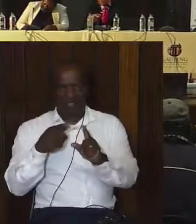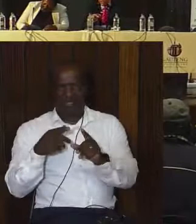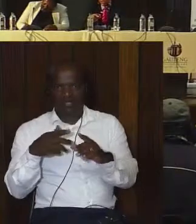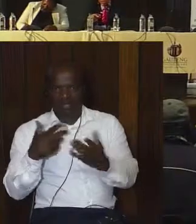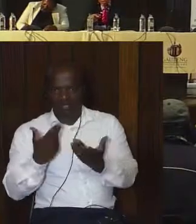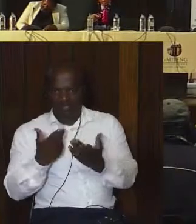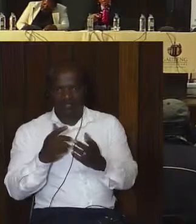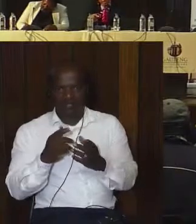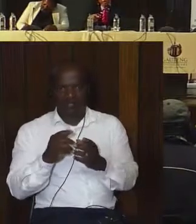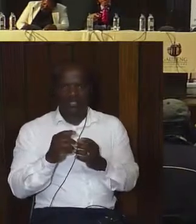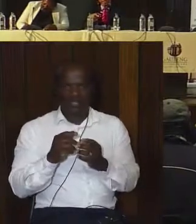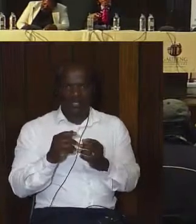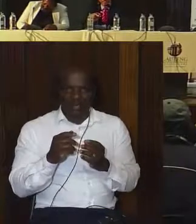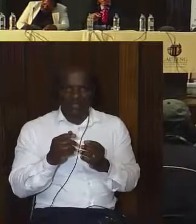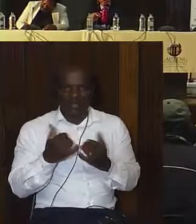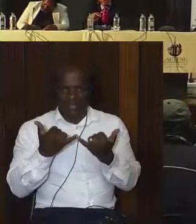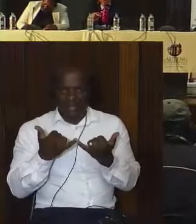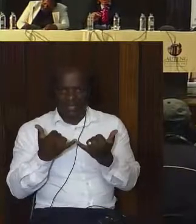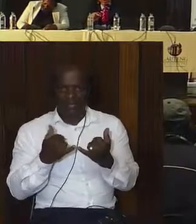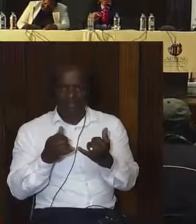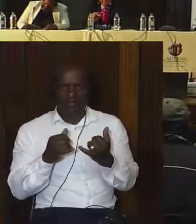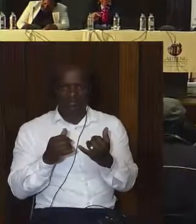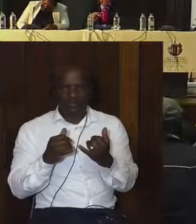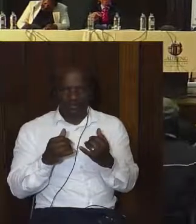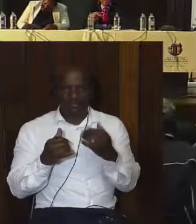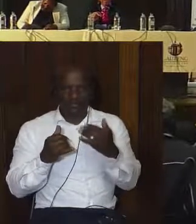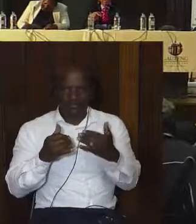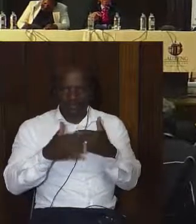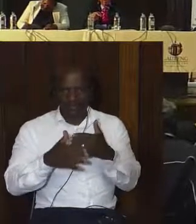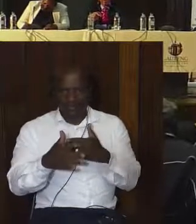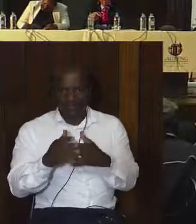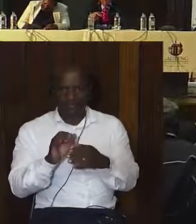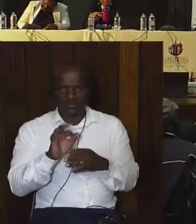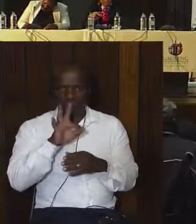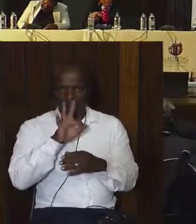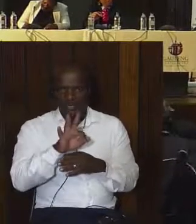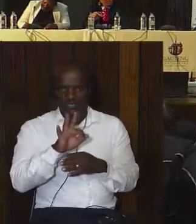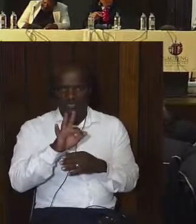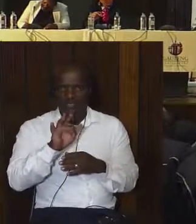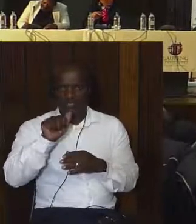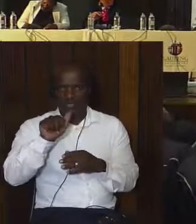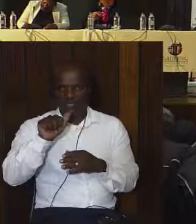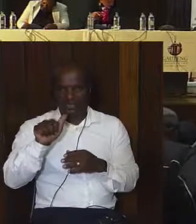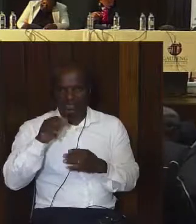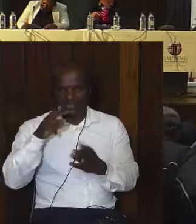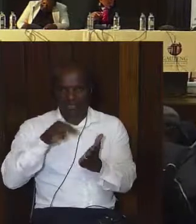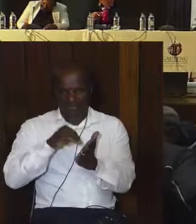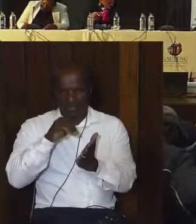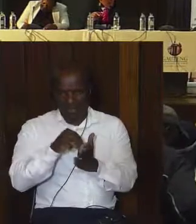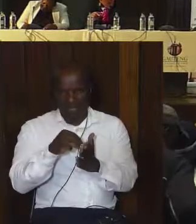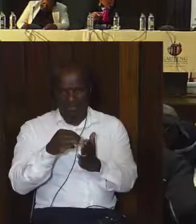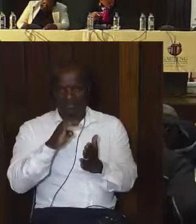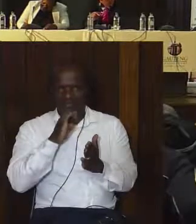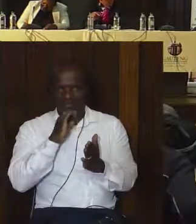Patronage Guarantee, that 366 million was primarily because of